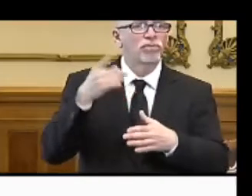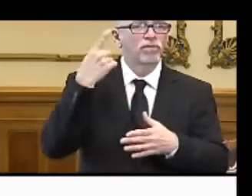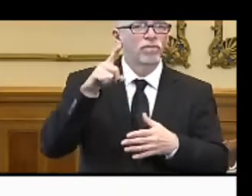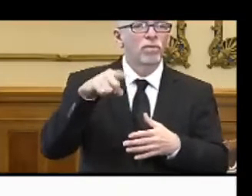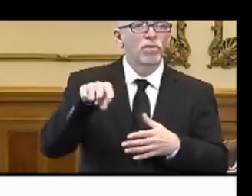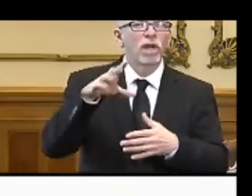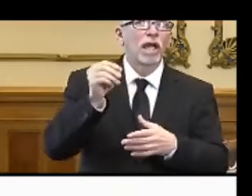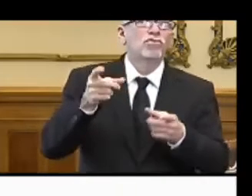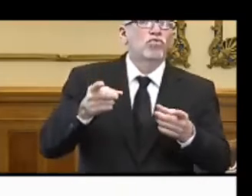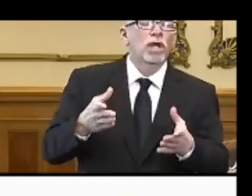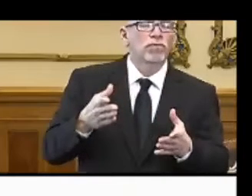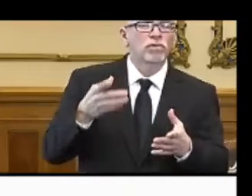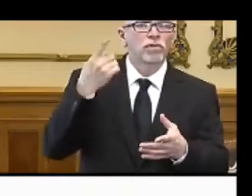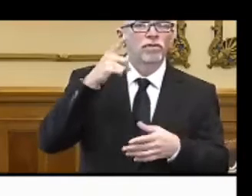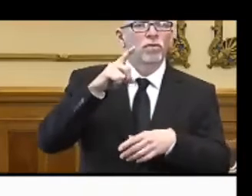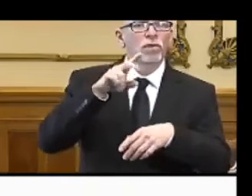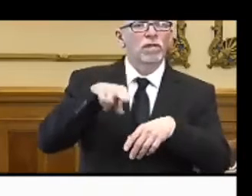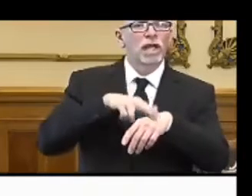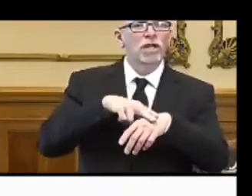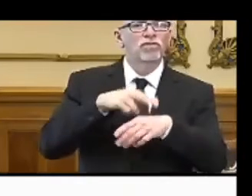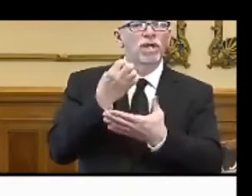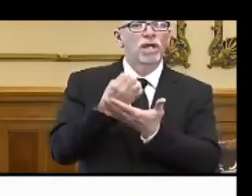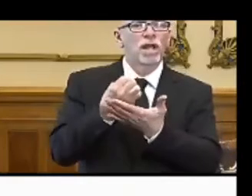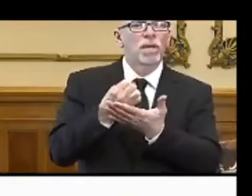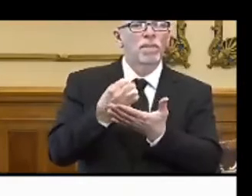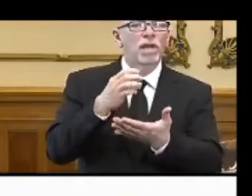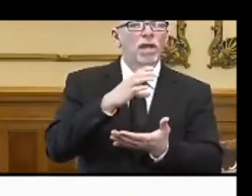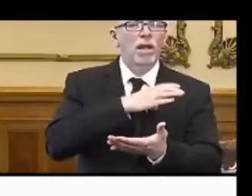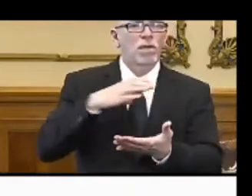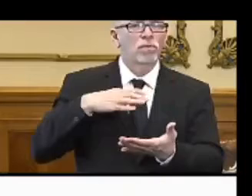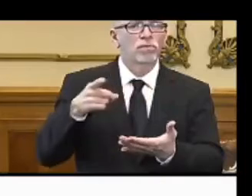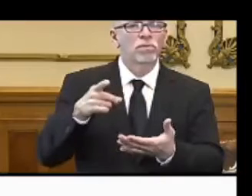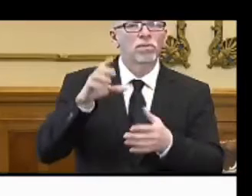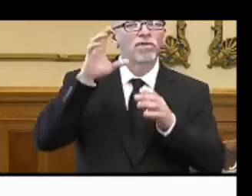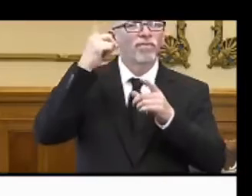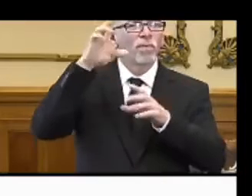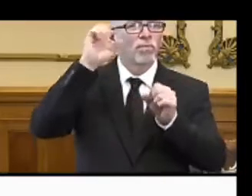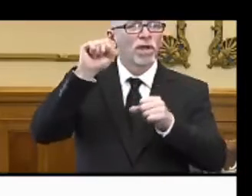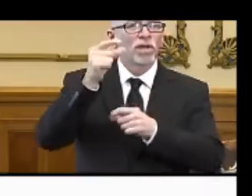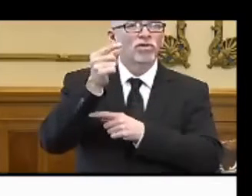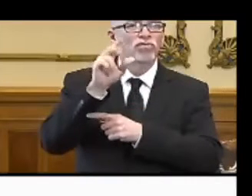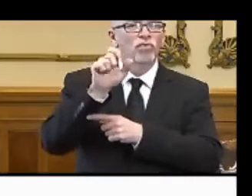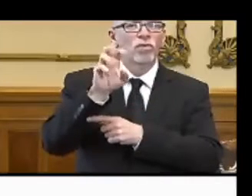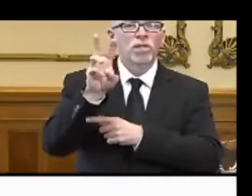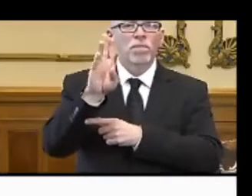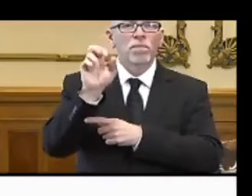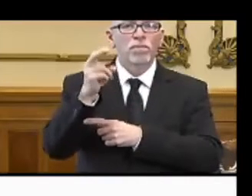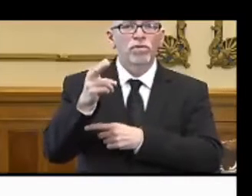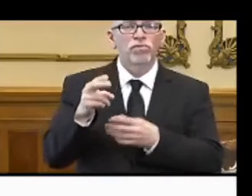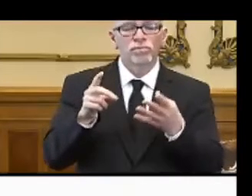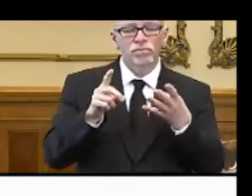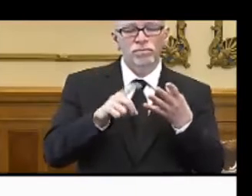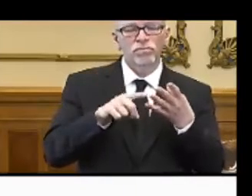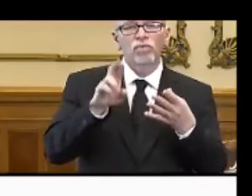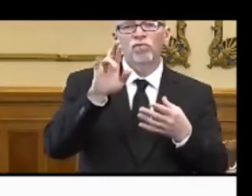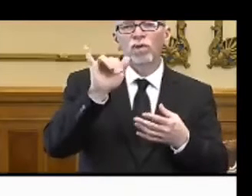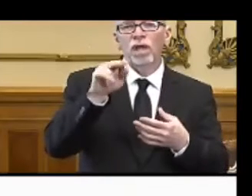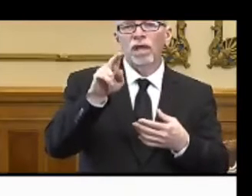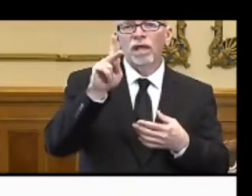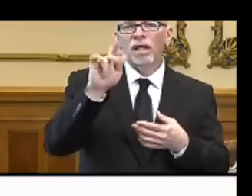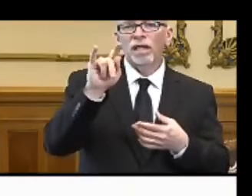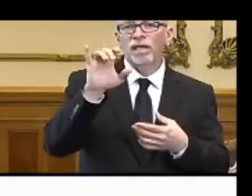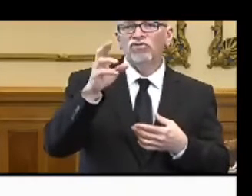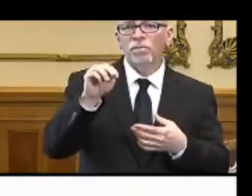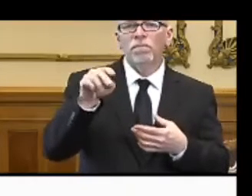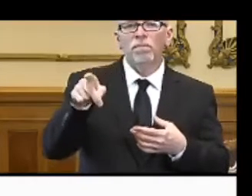and director at National Economic Council, President George W. Bush. Ryan Kitchell, who served many years